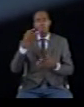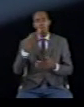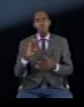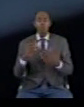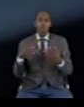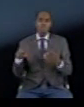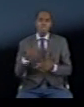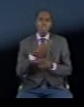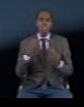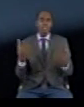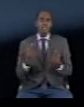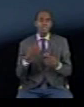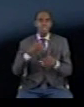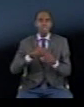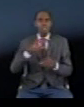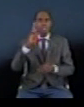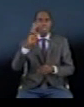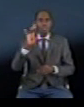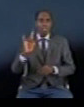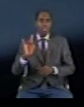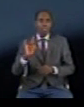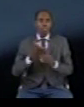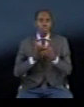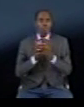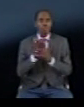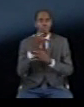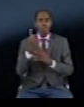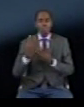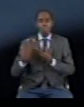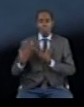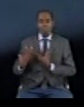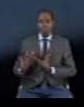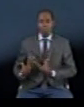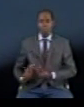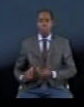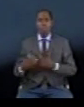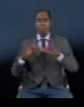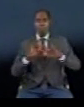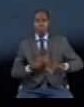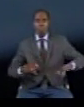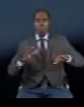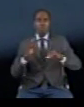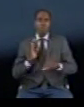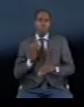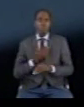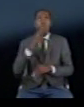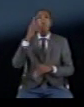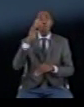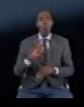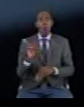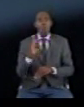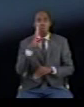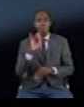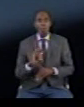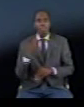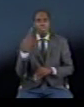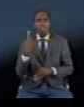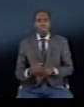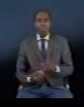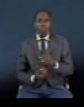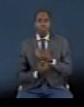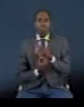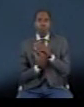sins. In verse 78, through the tender mercy of our God, whereby the